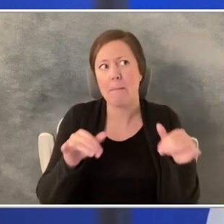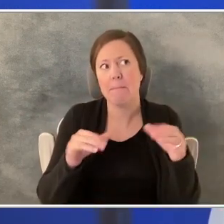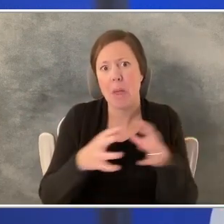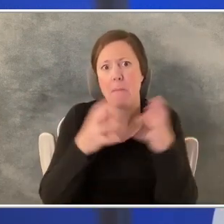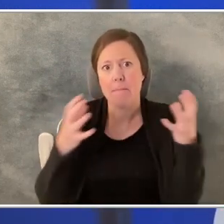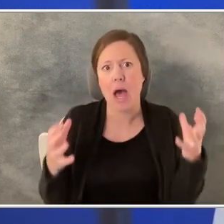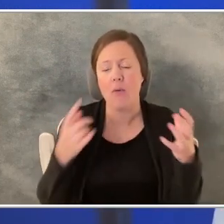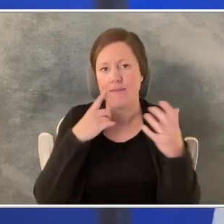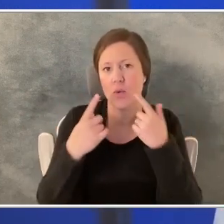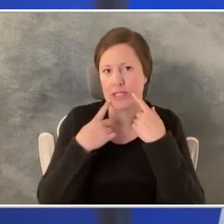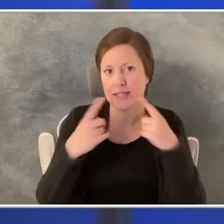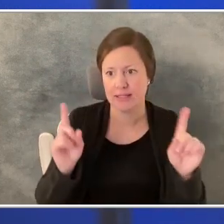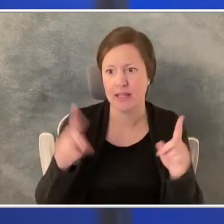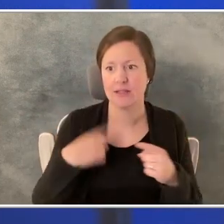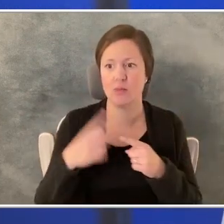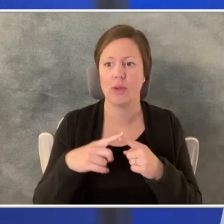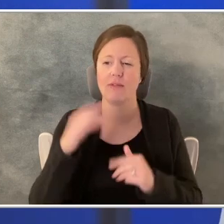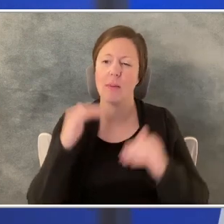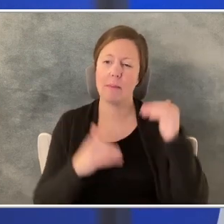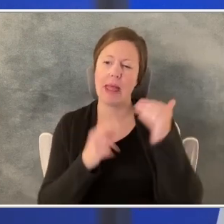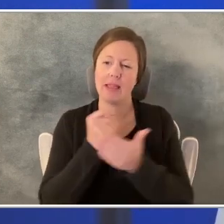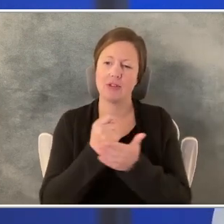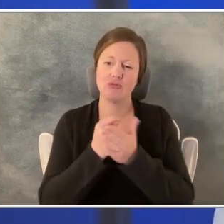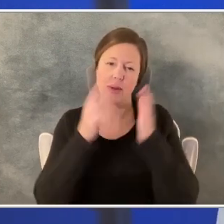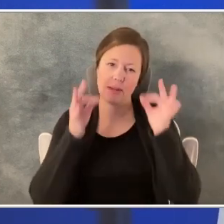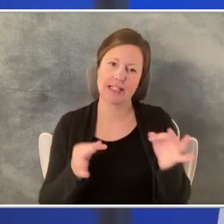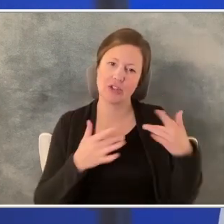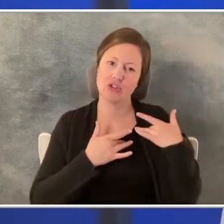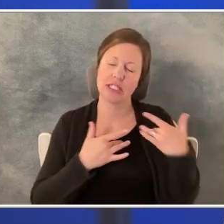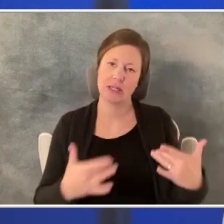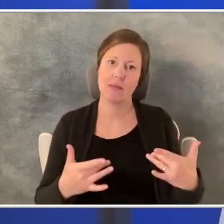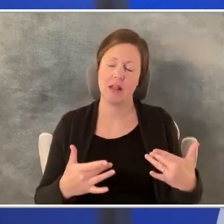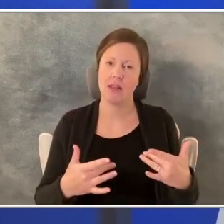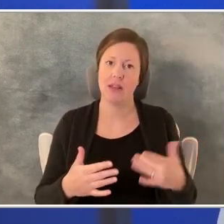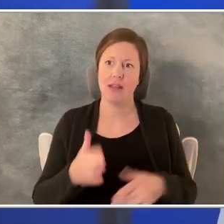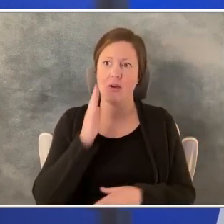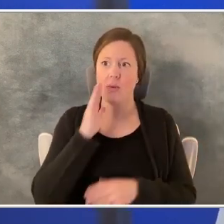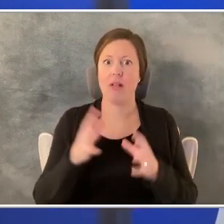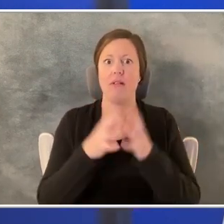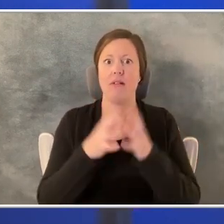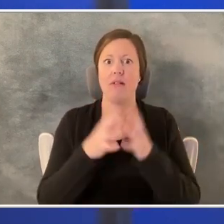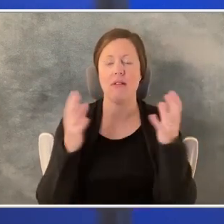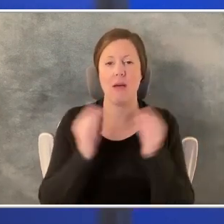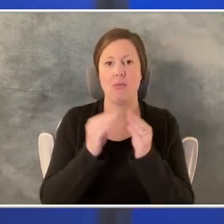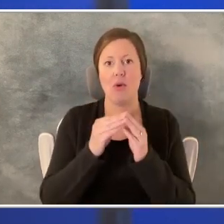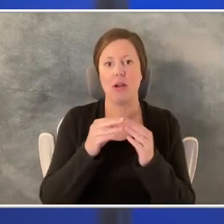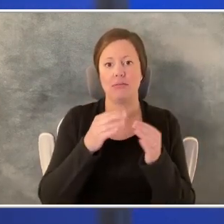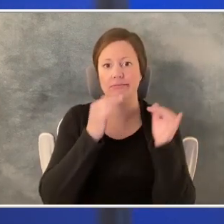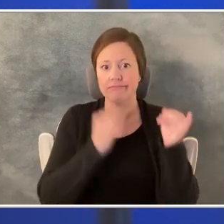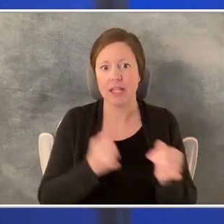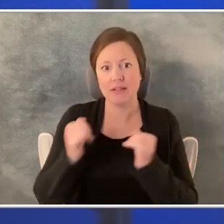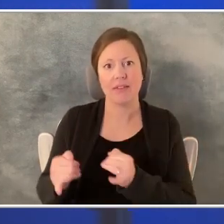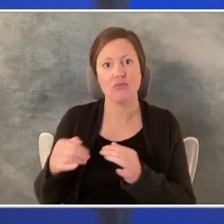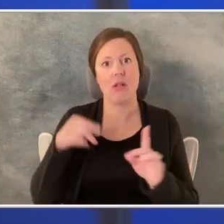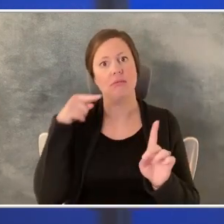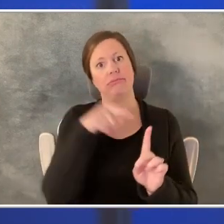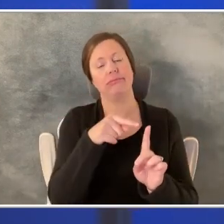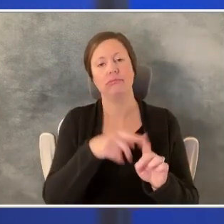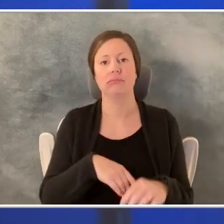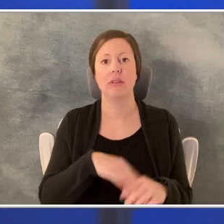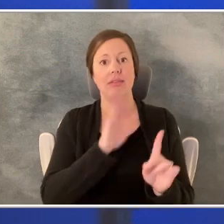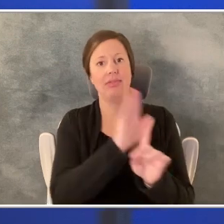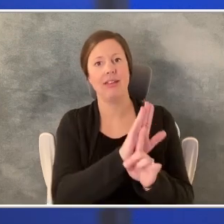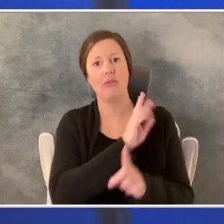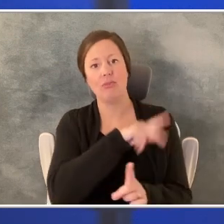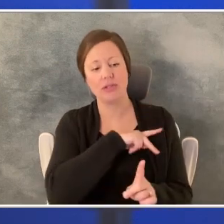balanced treatment decisions, often the decision making has a lot more to do with them, right? A lot more to do with their personality, the things they're